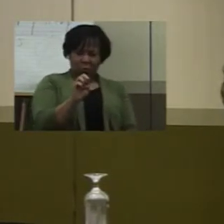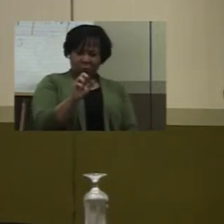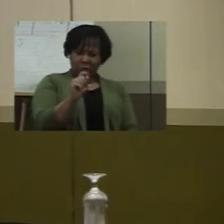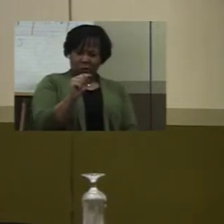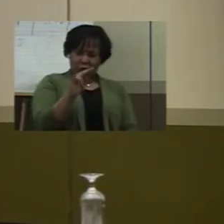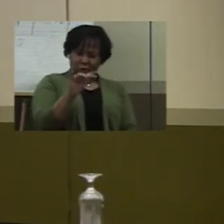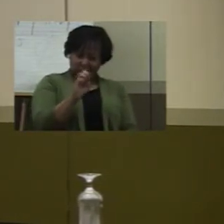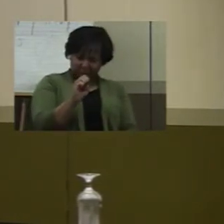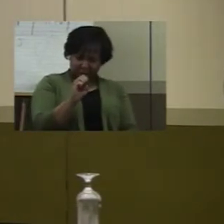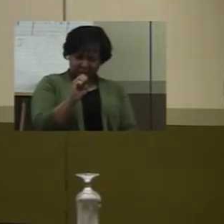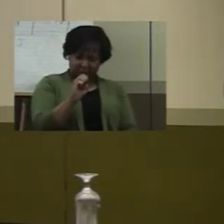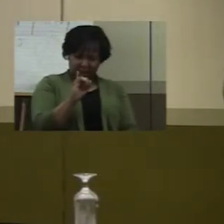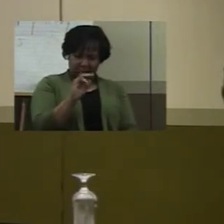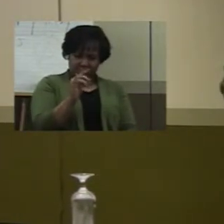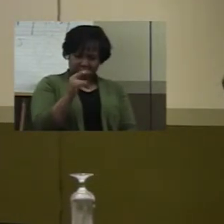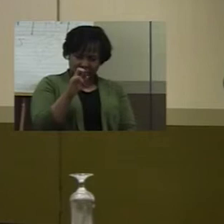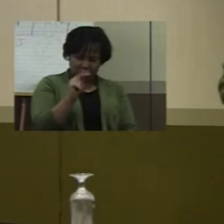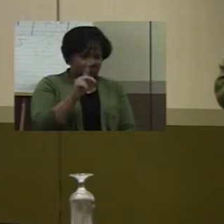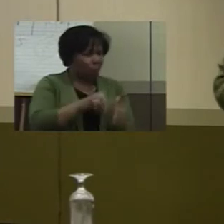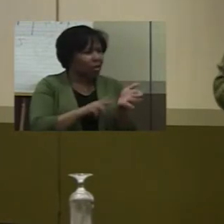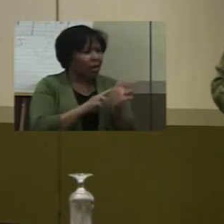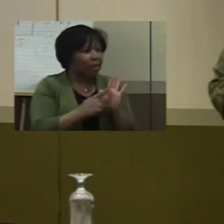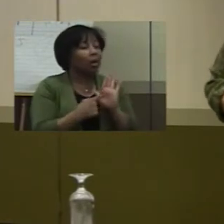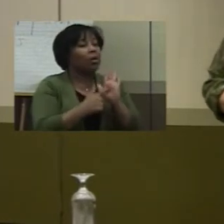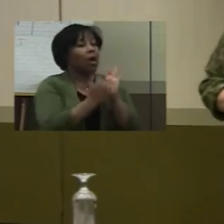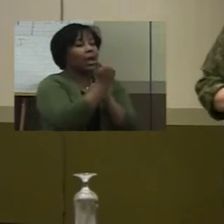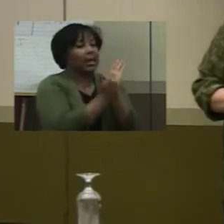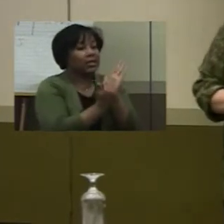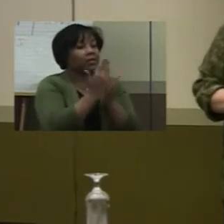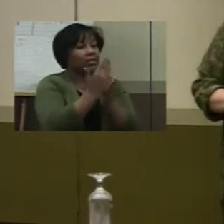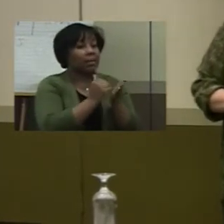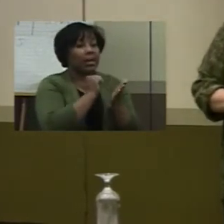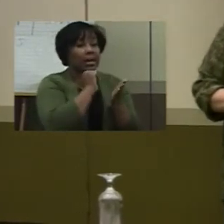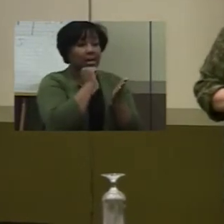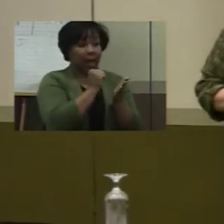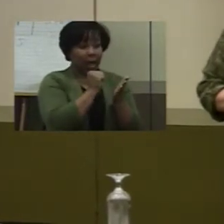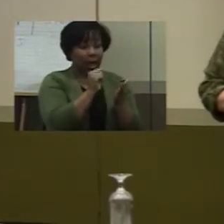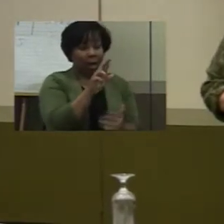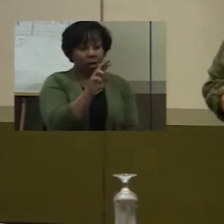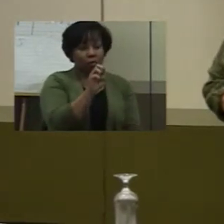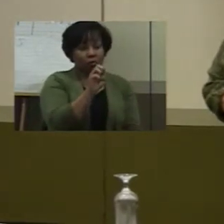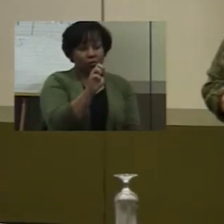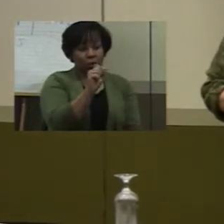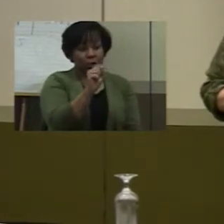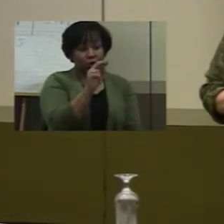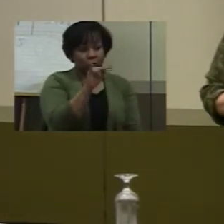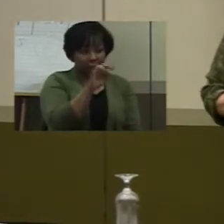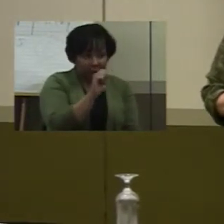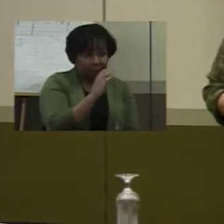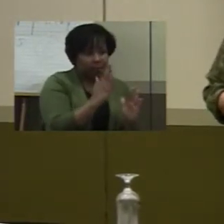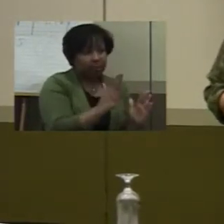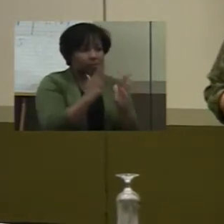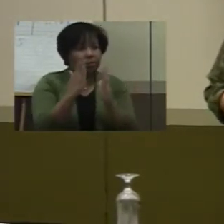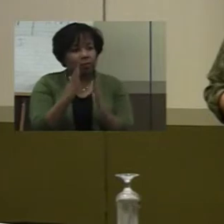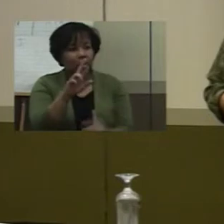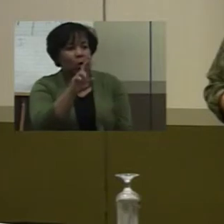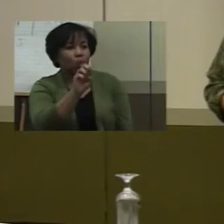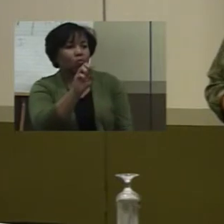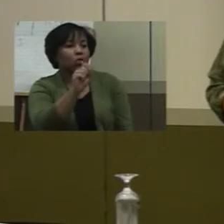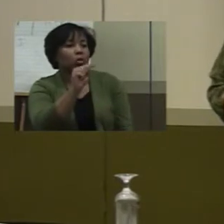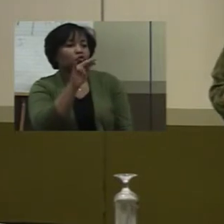interventions? Okay, the next slide on your paper shows you a list of some non-restrictive and restrictive